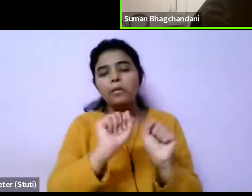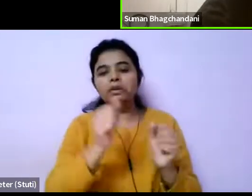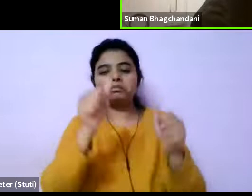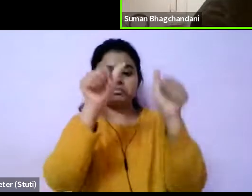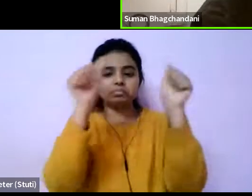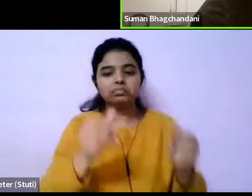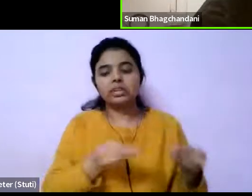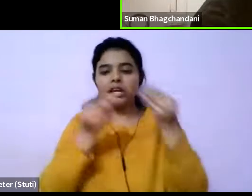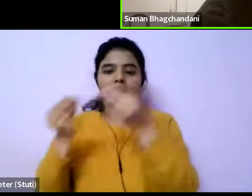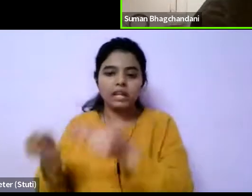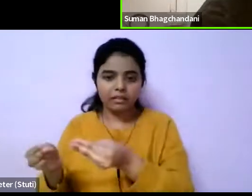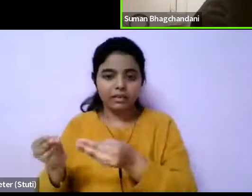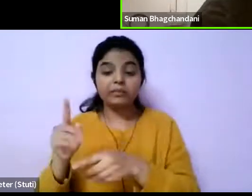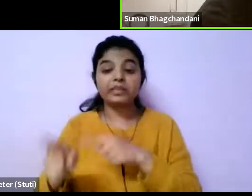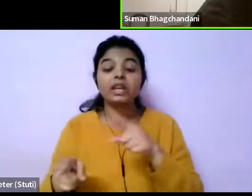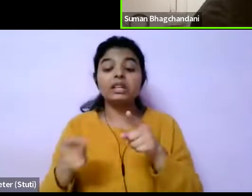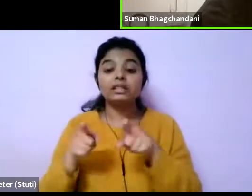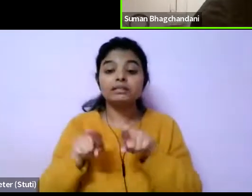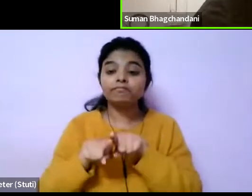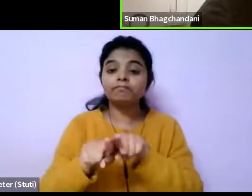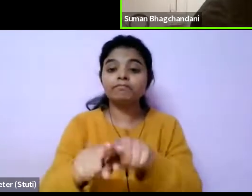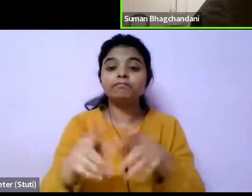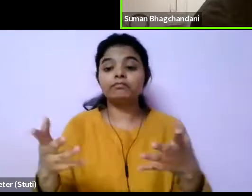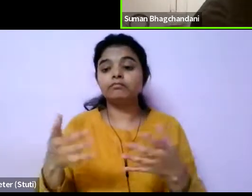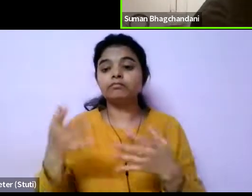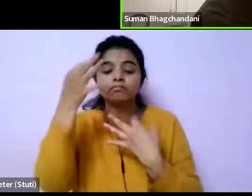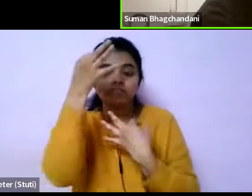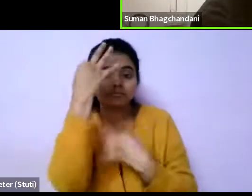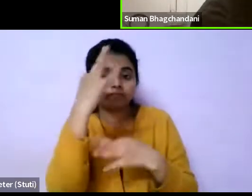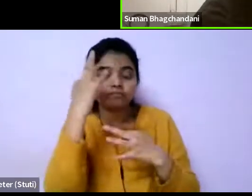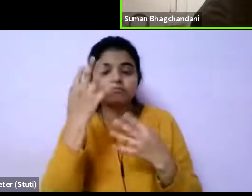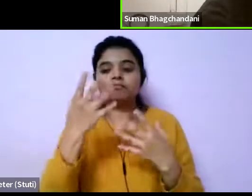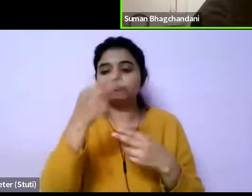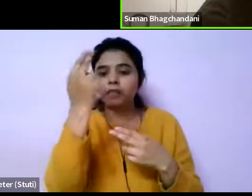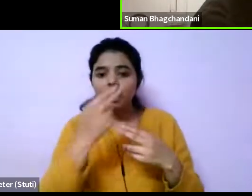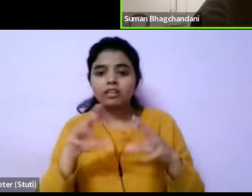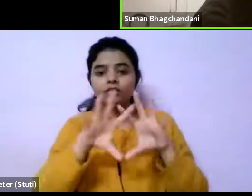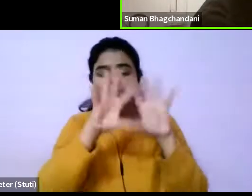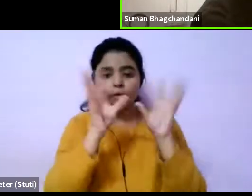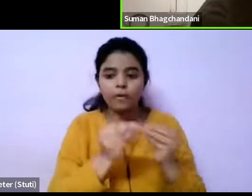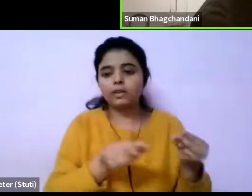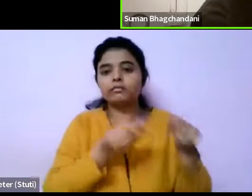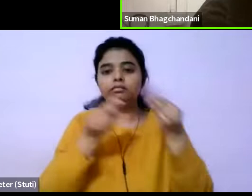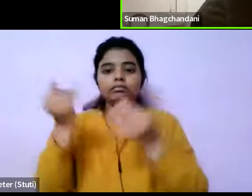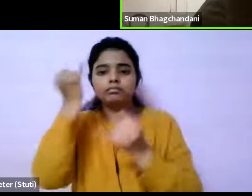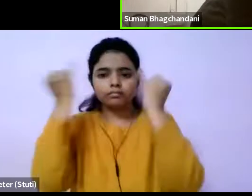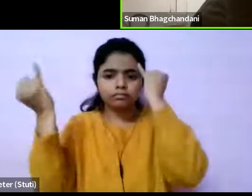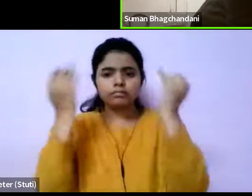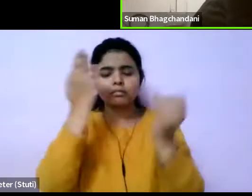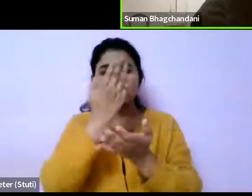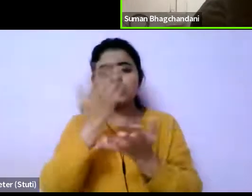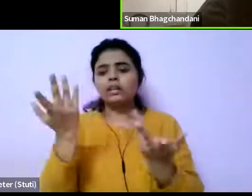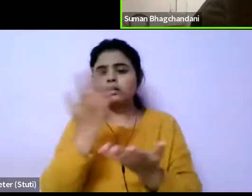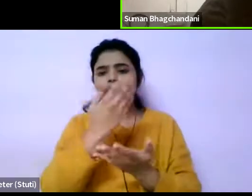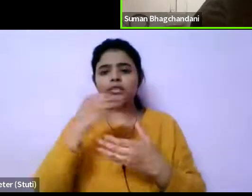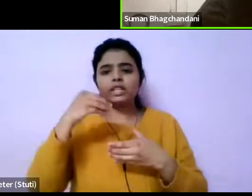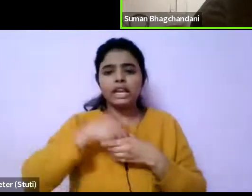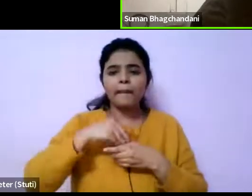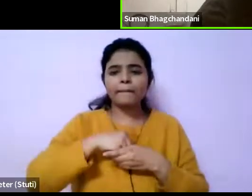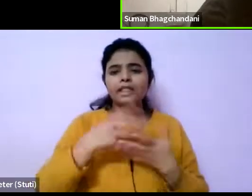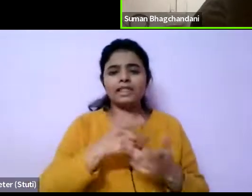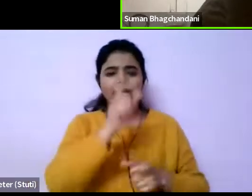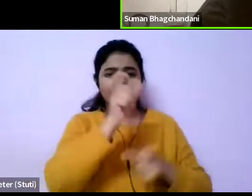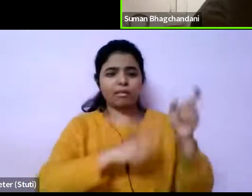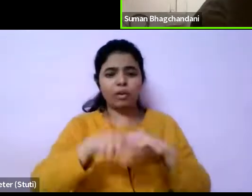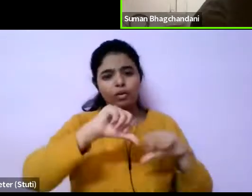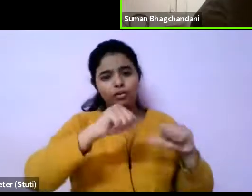resurgence. At the same time, performing arts continued to be a practice that restored to the idea of able-bodied beings, and an attempt was